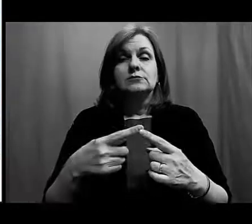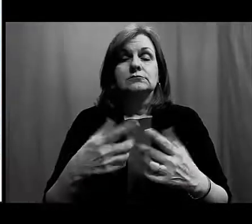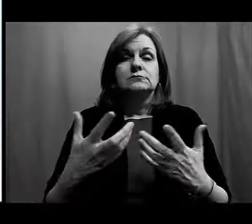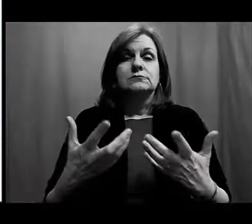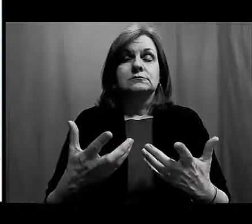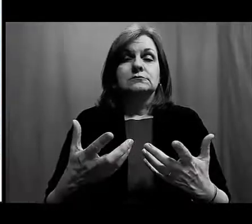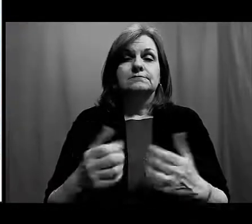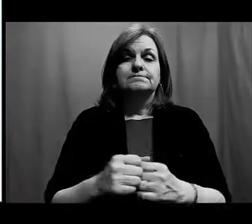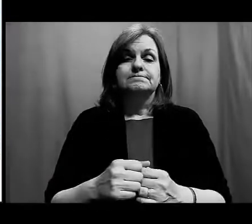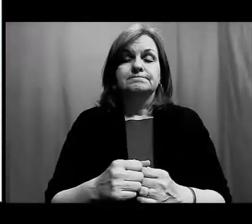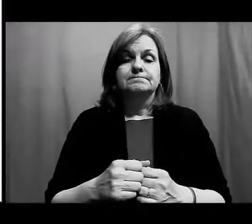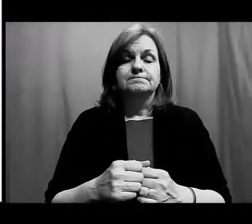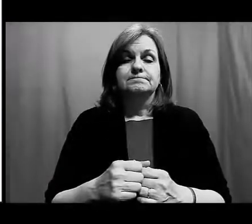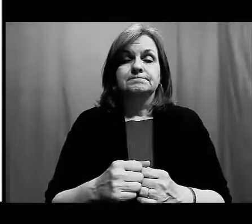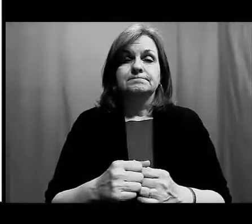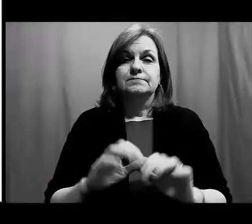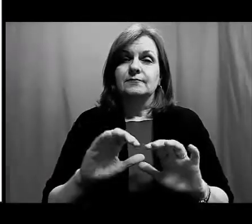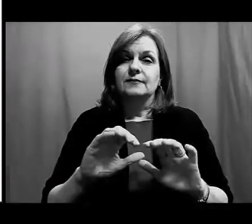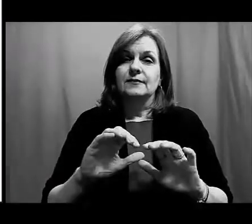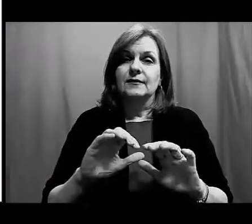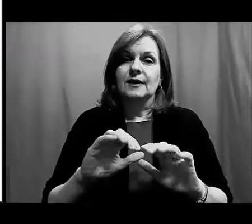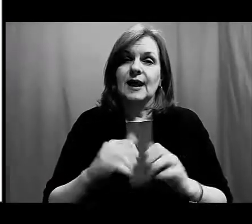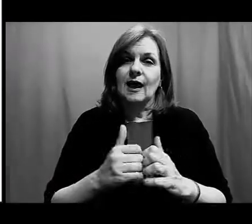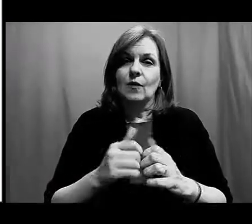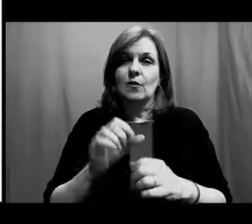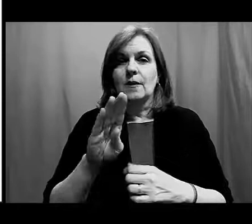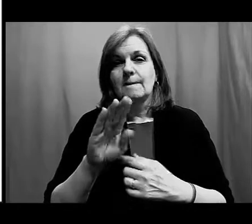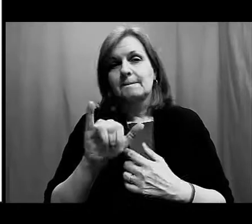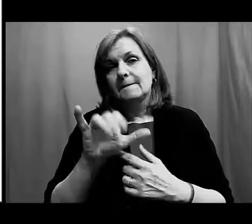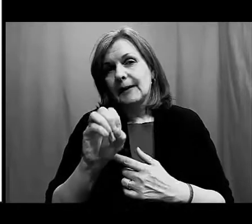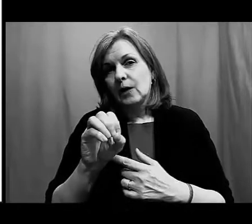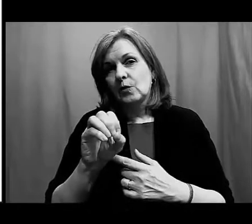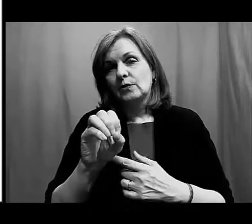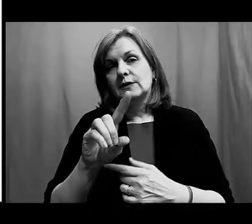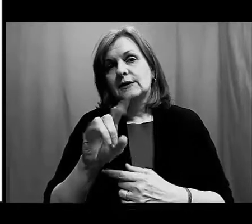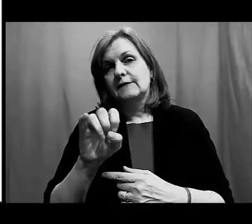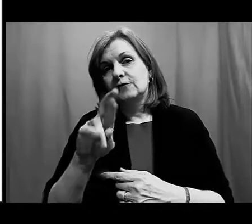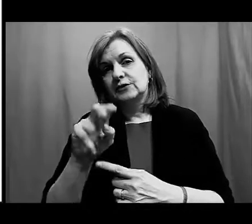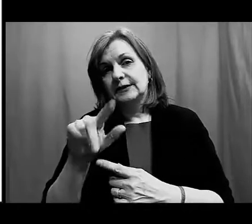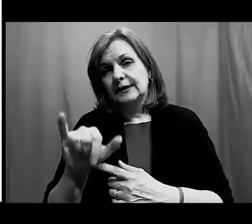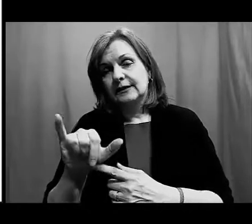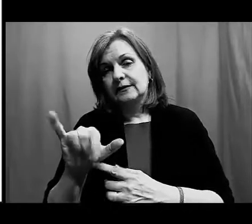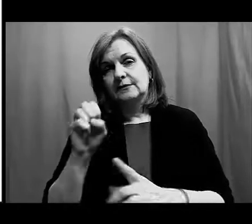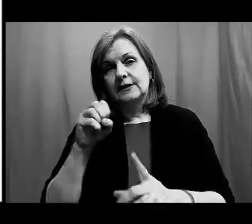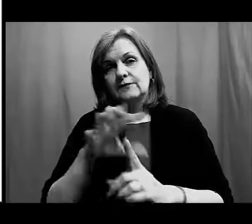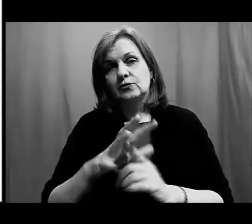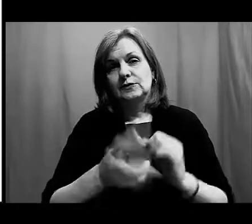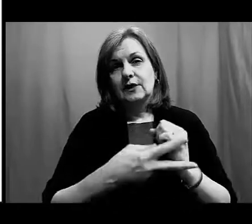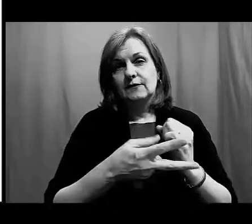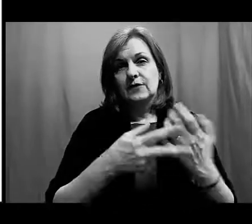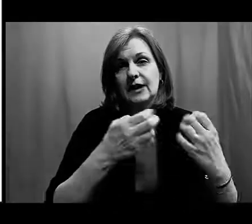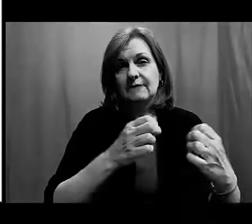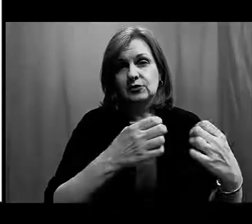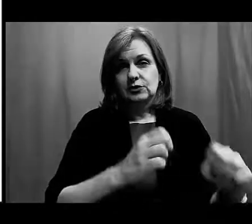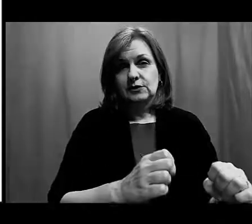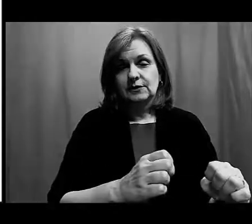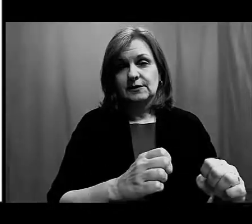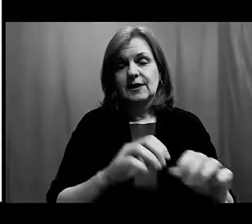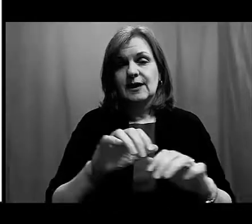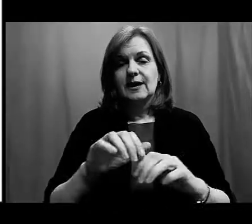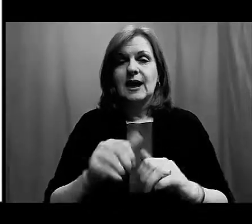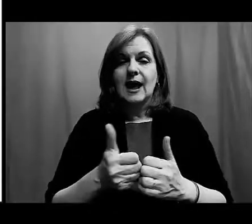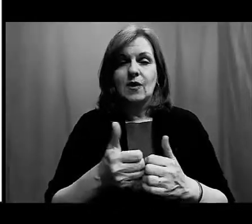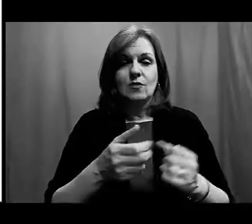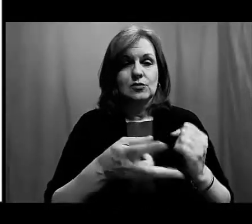about is how the biodiversity really influences conservation efforts and what it